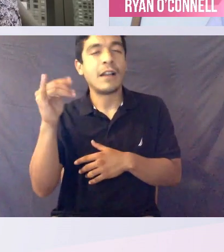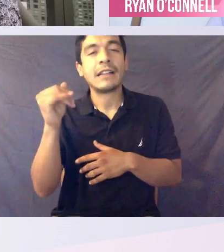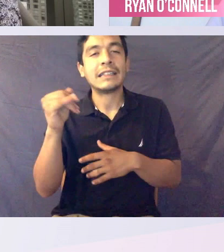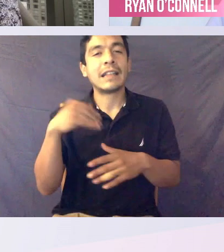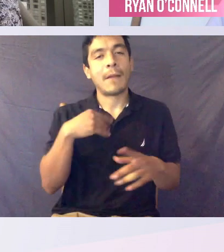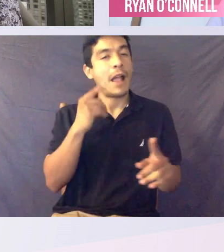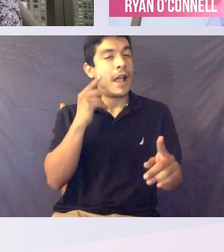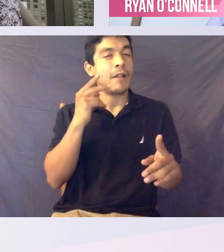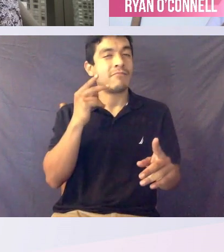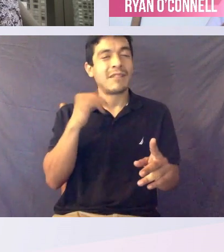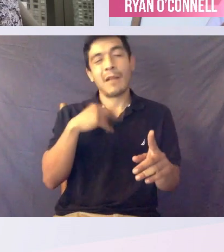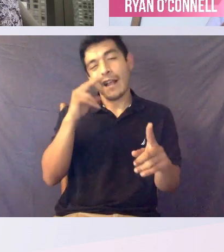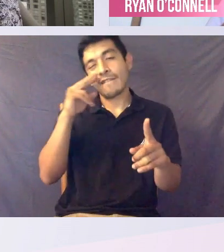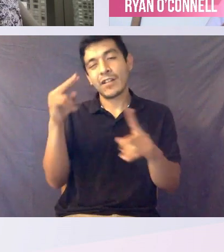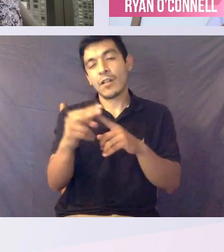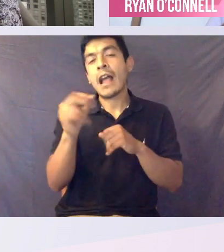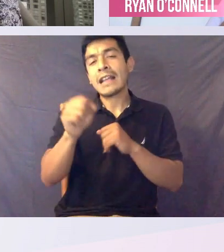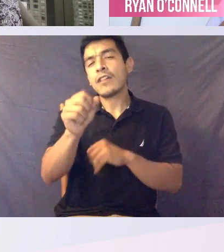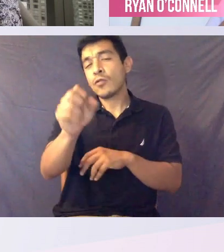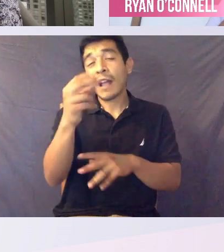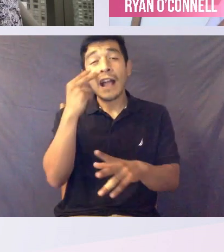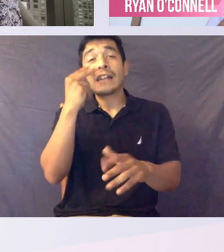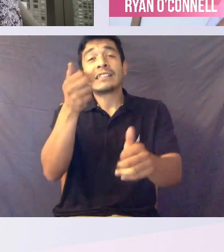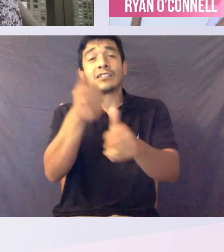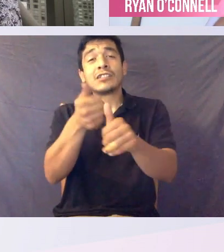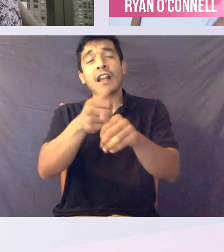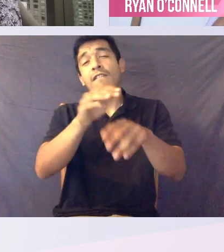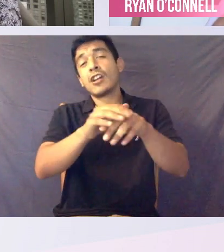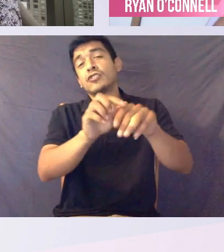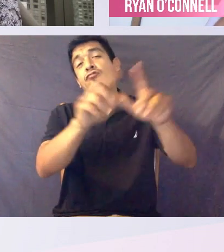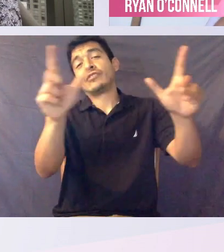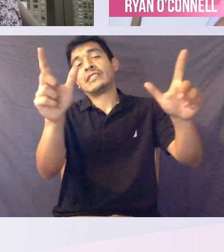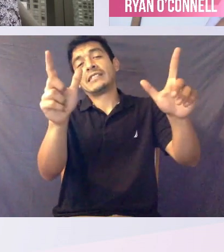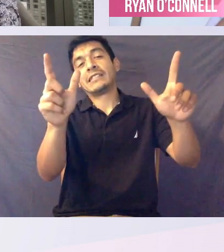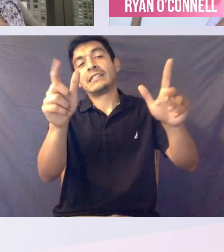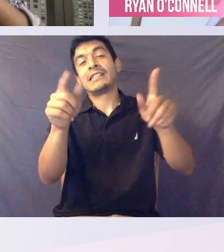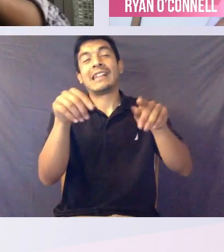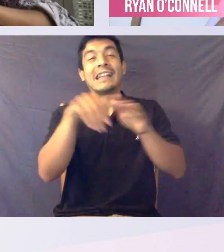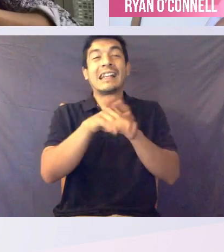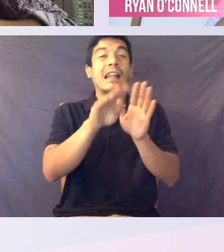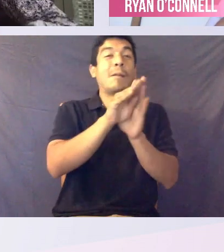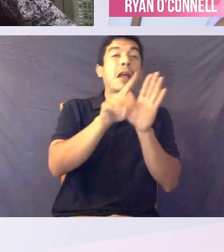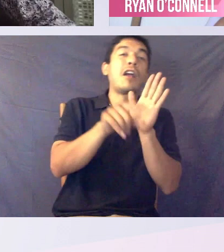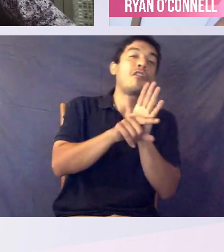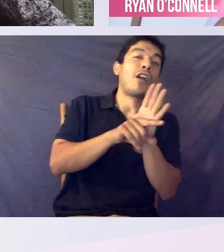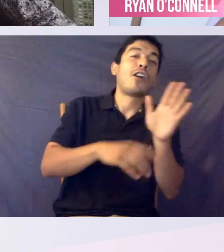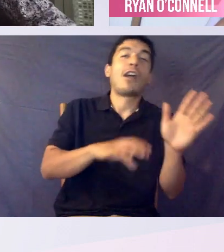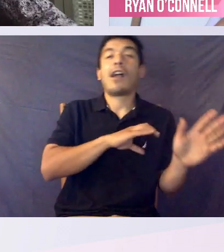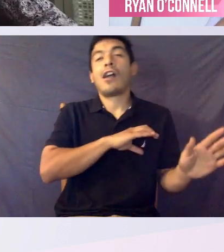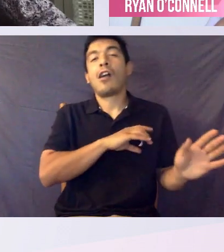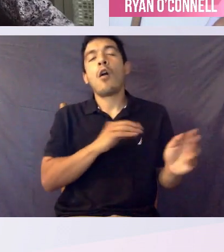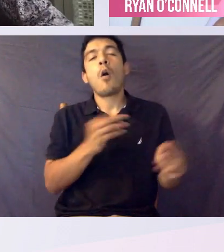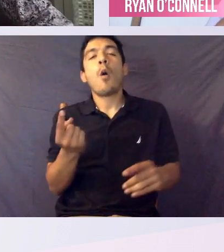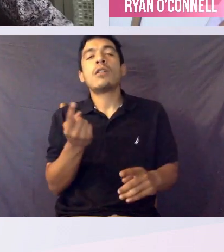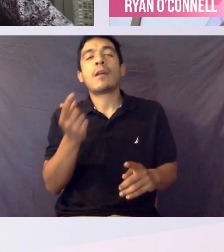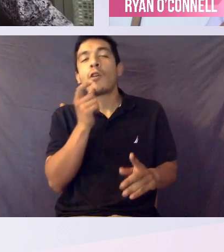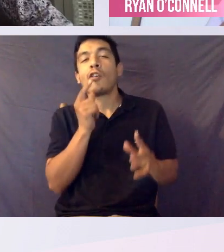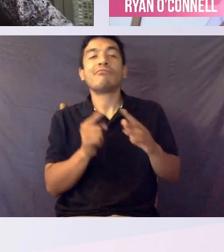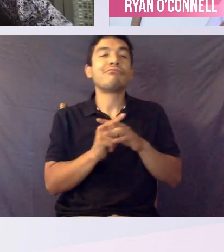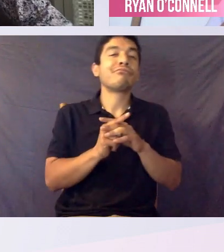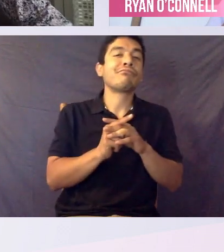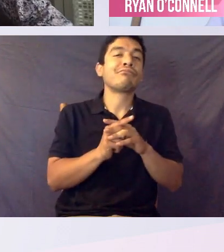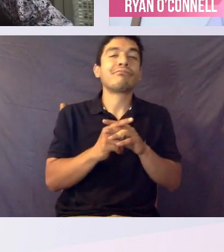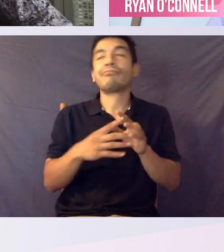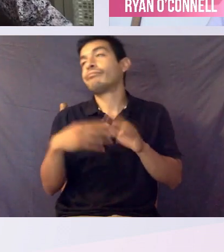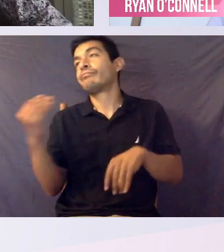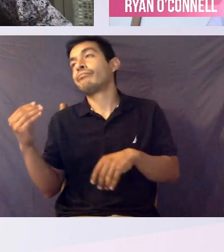can maybe see yourself on screen as the background character or someone who just comes in and out of a scene